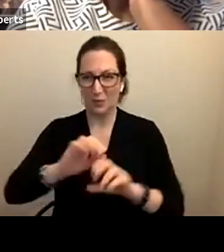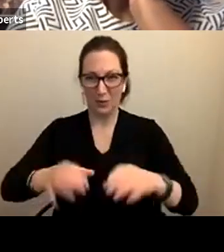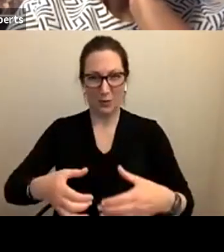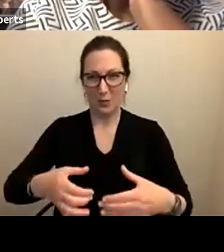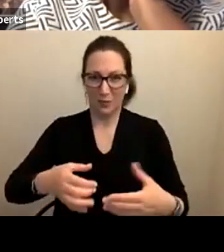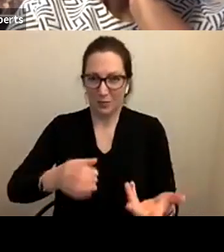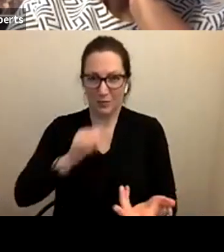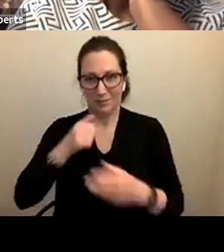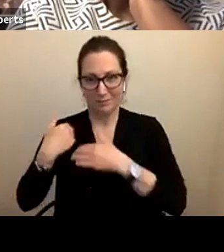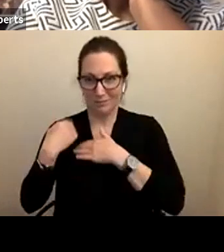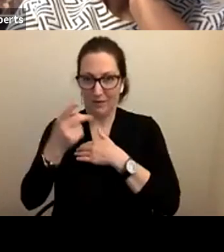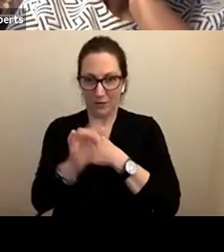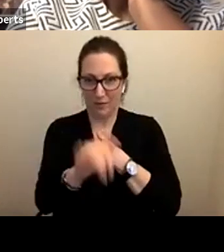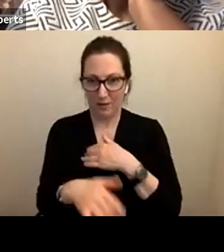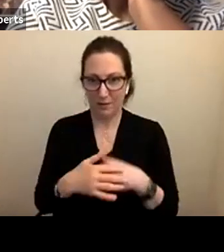purview.